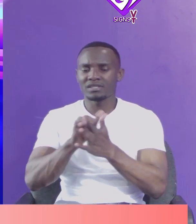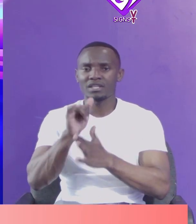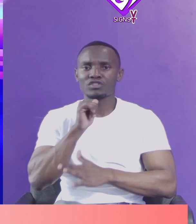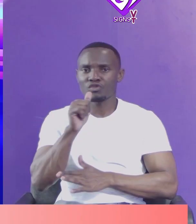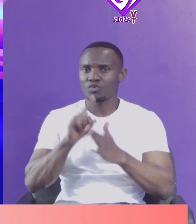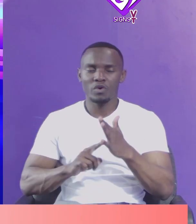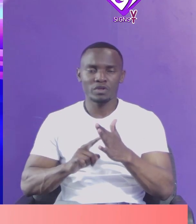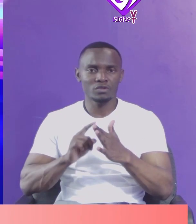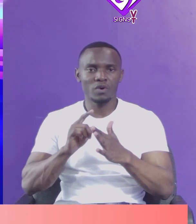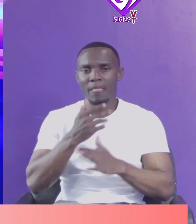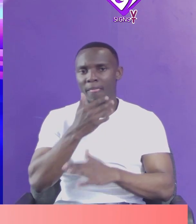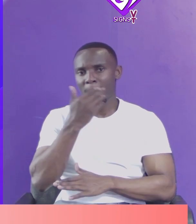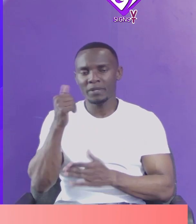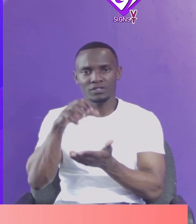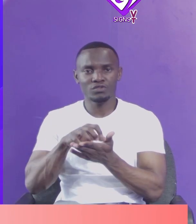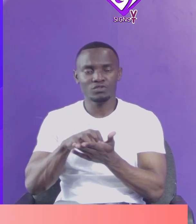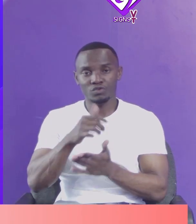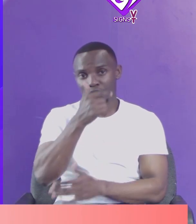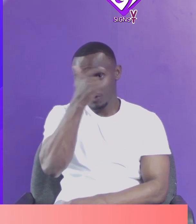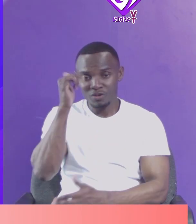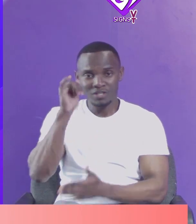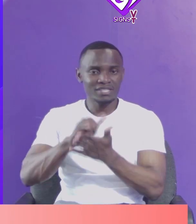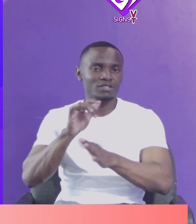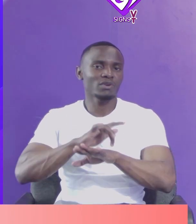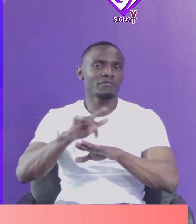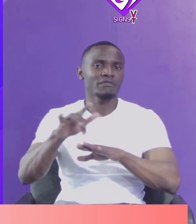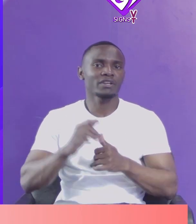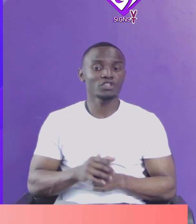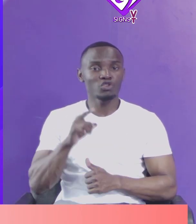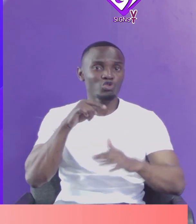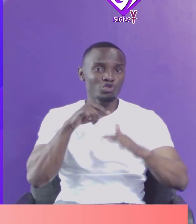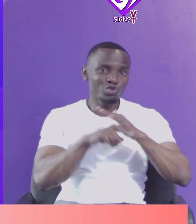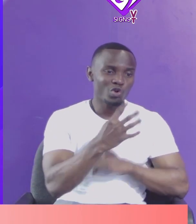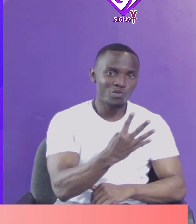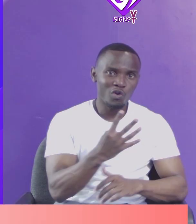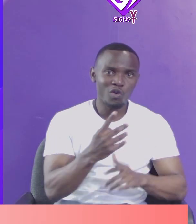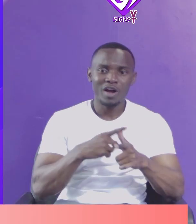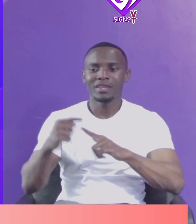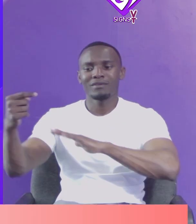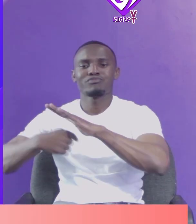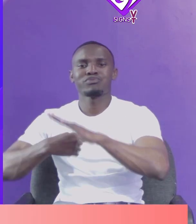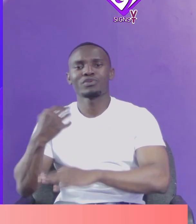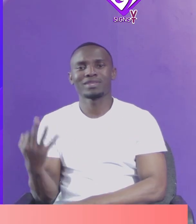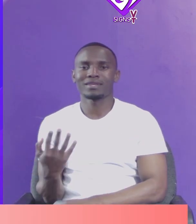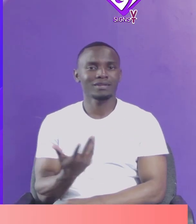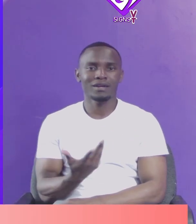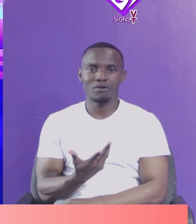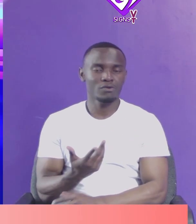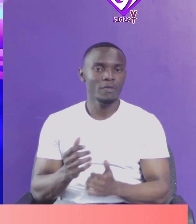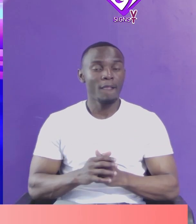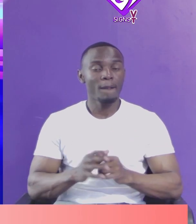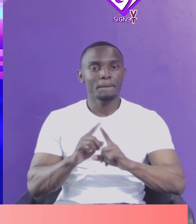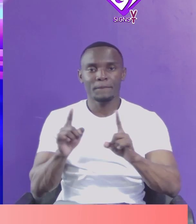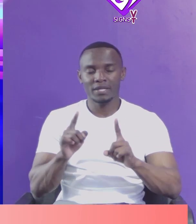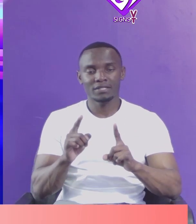Yeah, because the goal difference at the end of the day, it's affected. Yes. Unafunga bao 4, unafungwa 3, ama unafungwa 2. Yes. But I